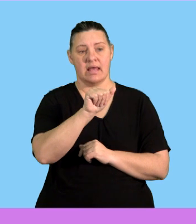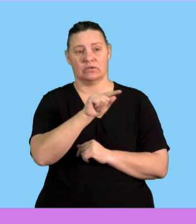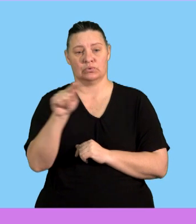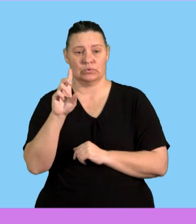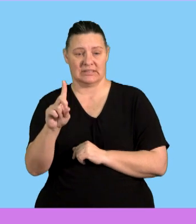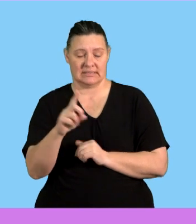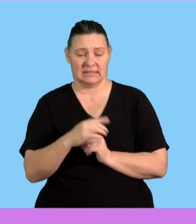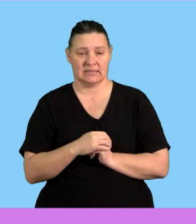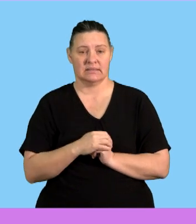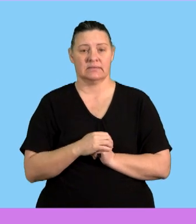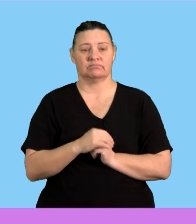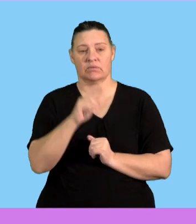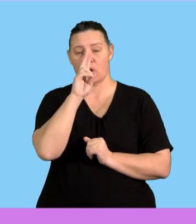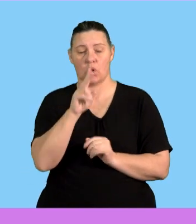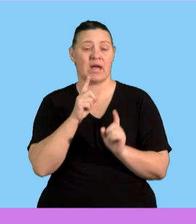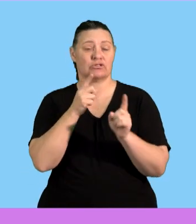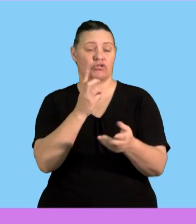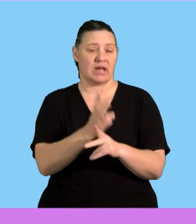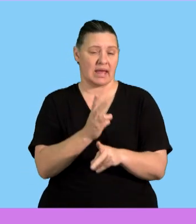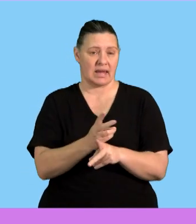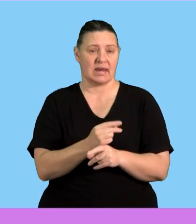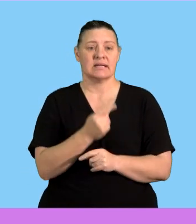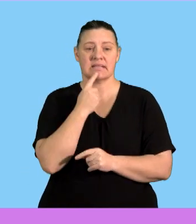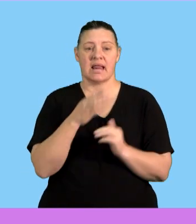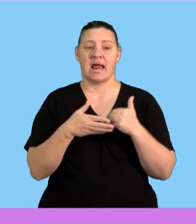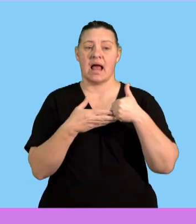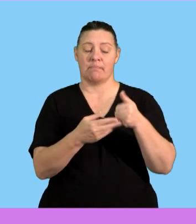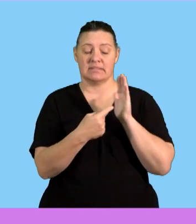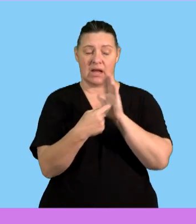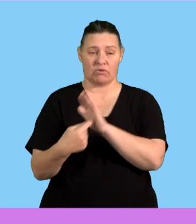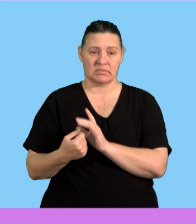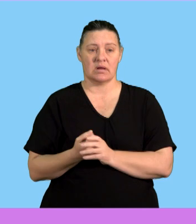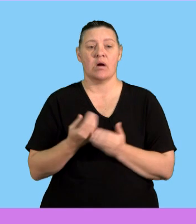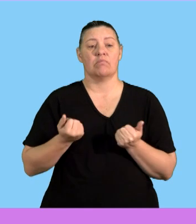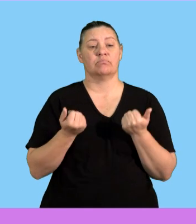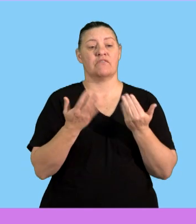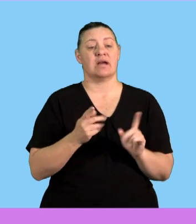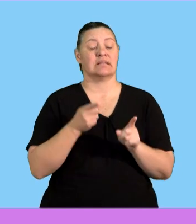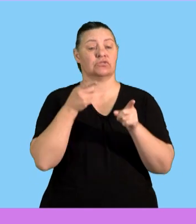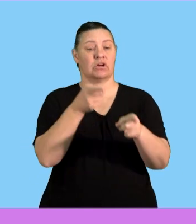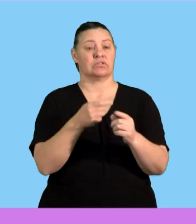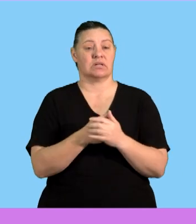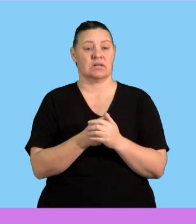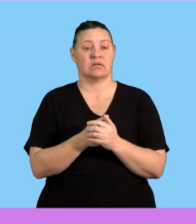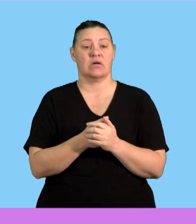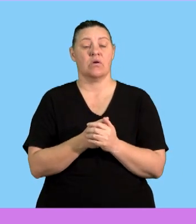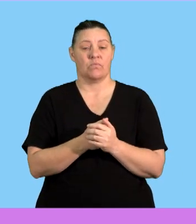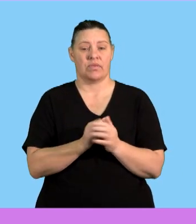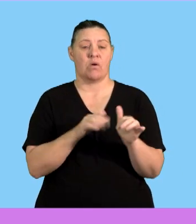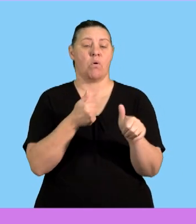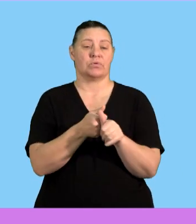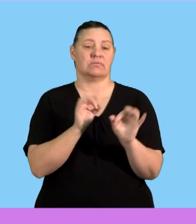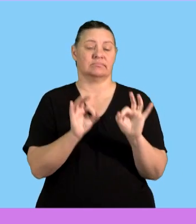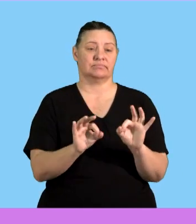D. Okay, so let's look at the instruction again. It says, with the help of the diagrams, provide instructions in the